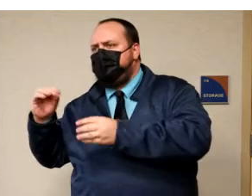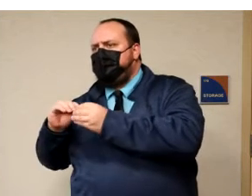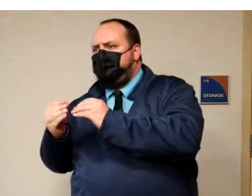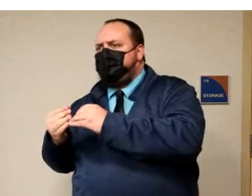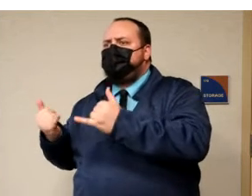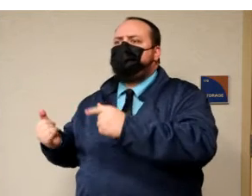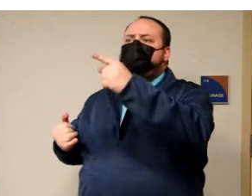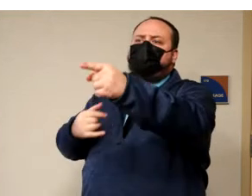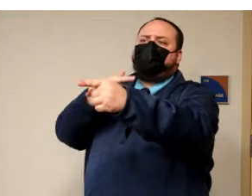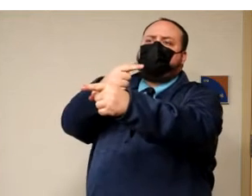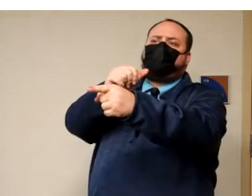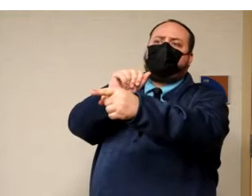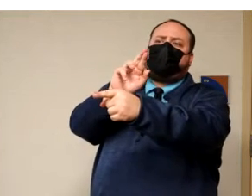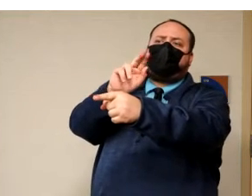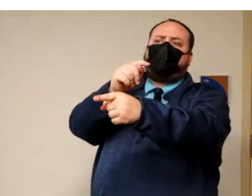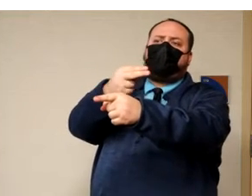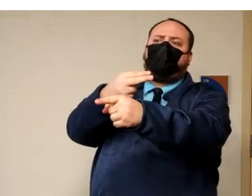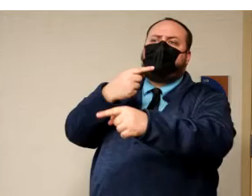guys